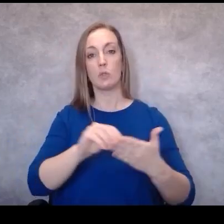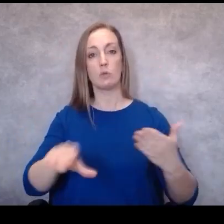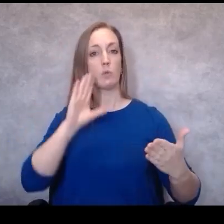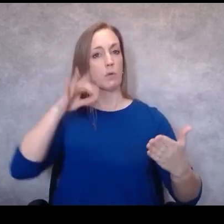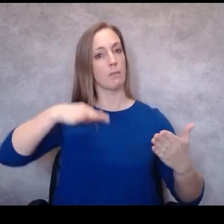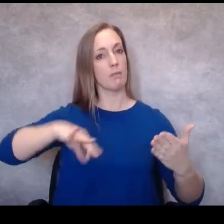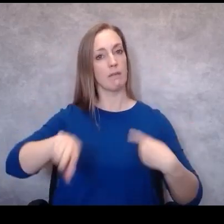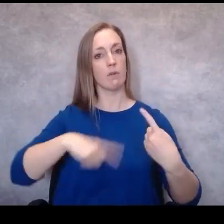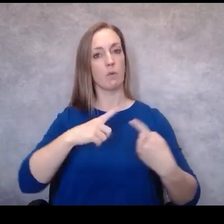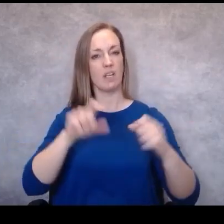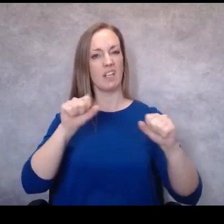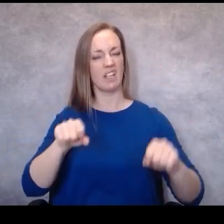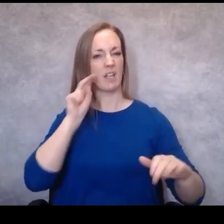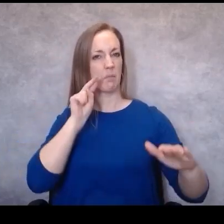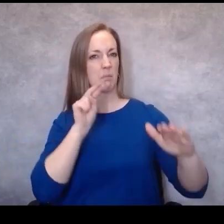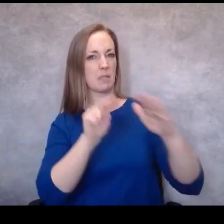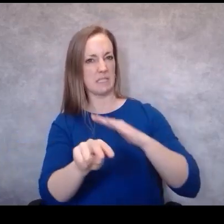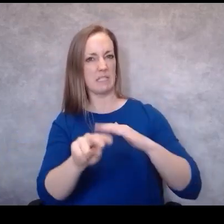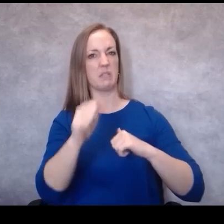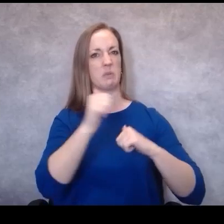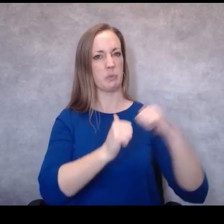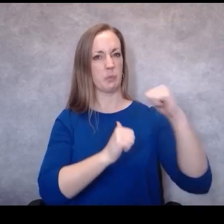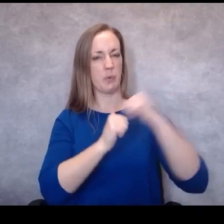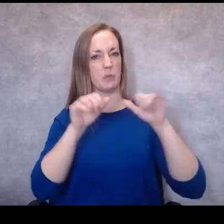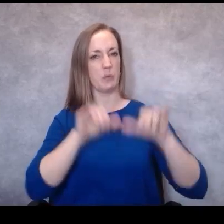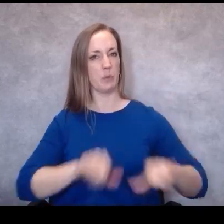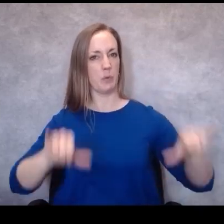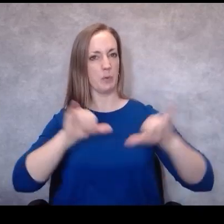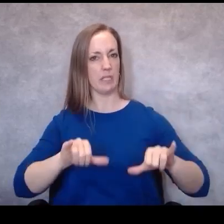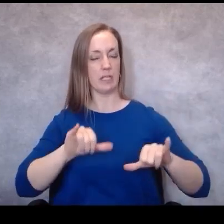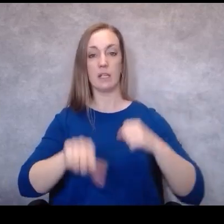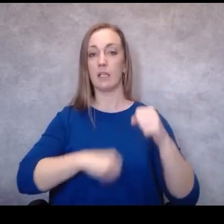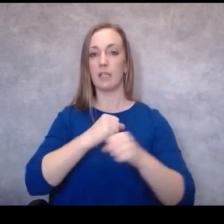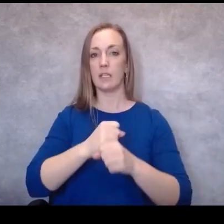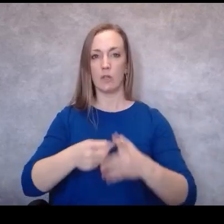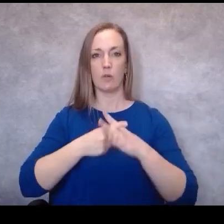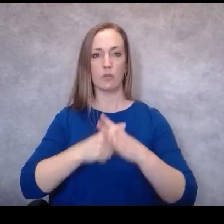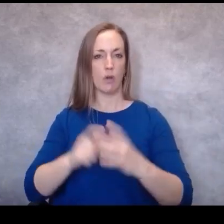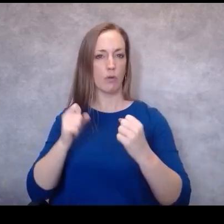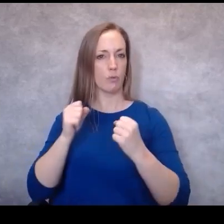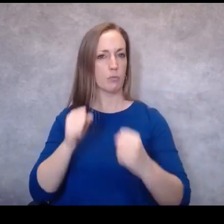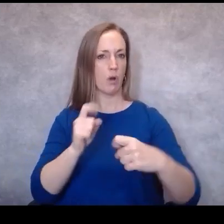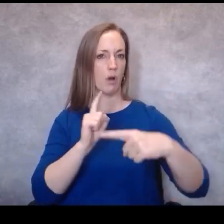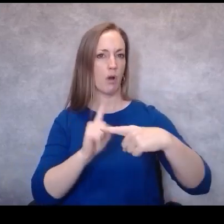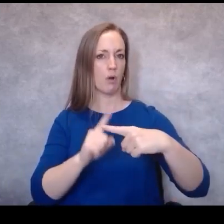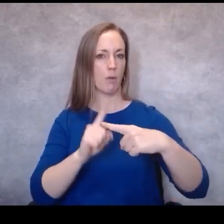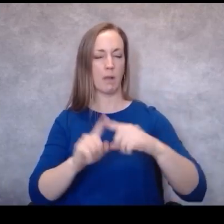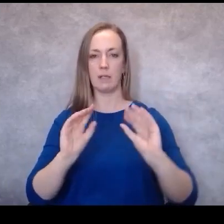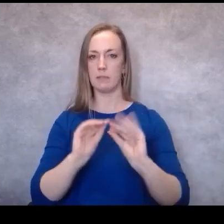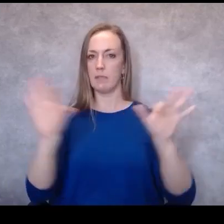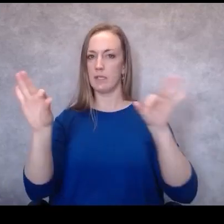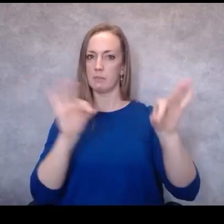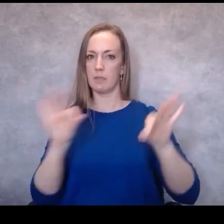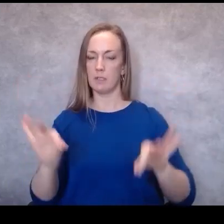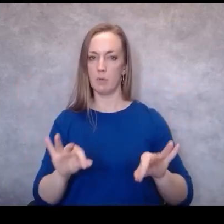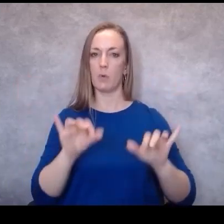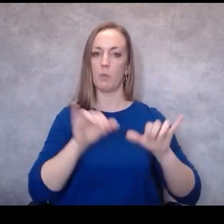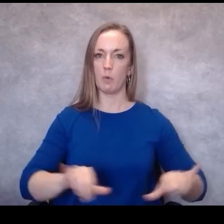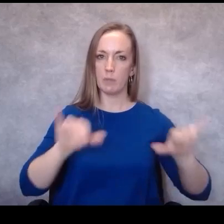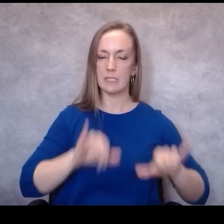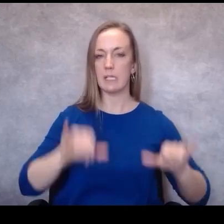structured routines. Start your year off strong by explicitly teaching routines and procedures for all classroom